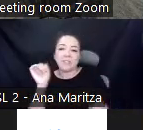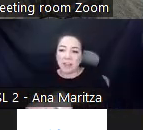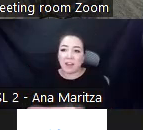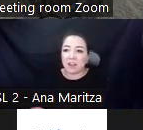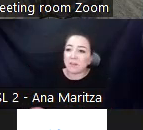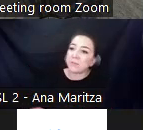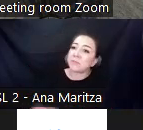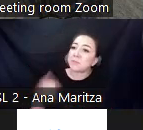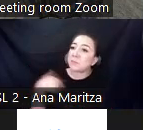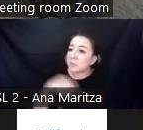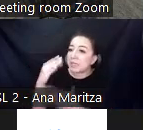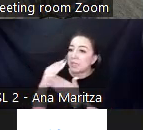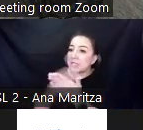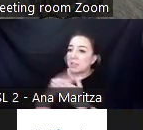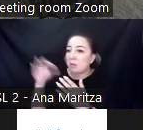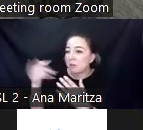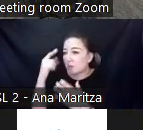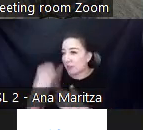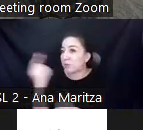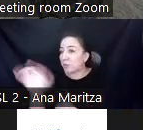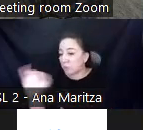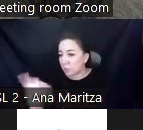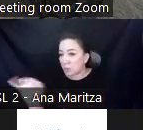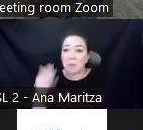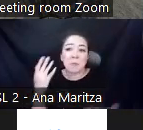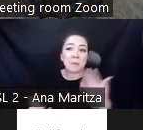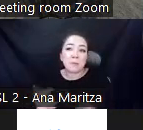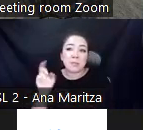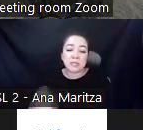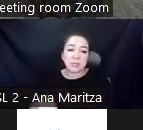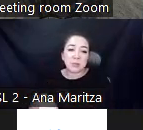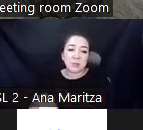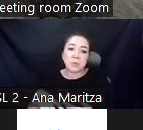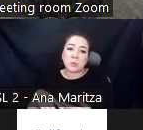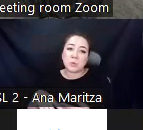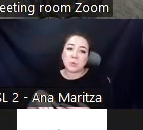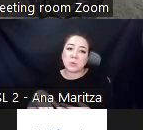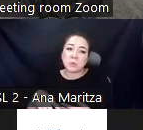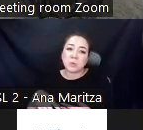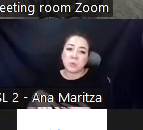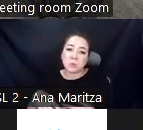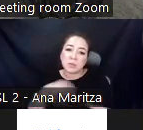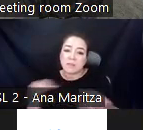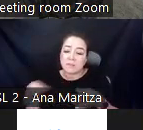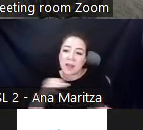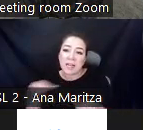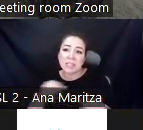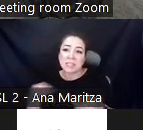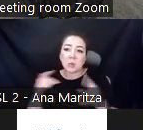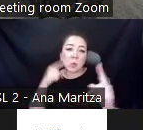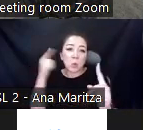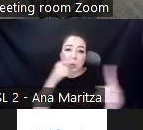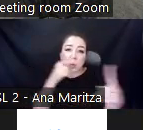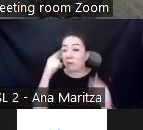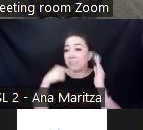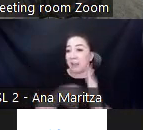We list options in this one too, so I don't know, we may need to define goals. Like, for